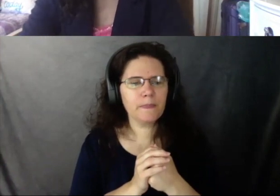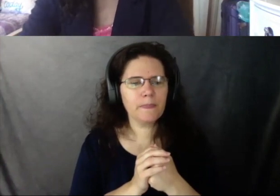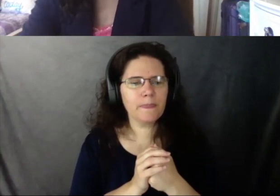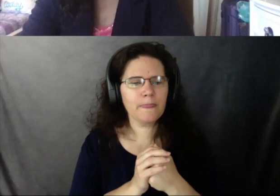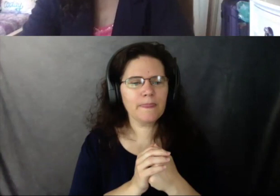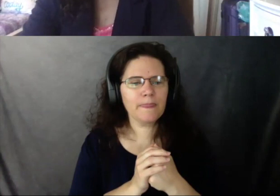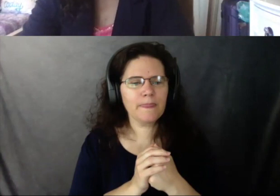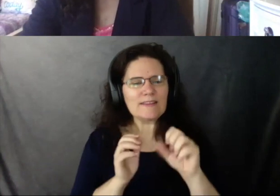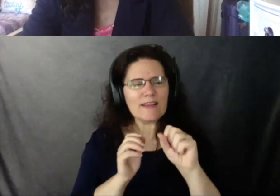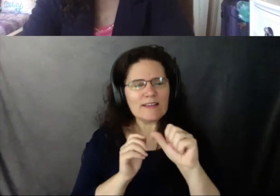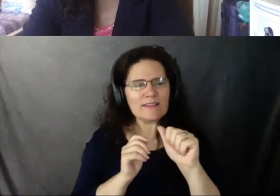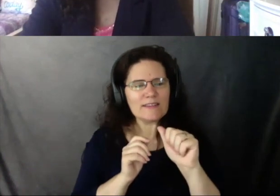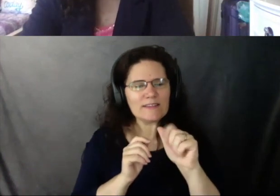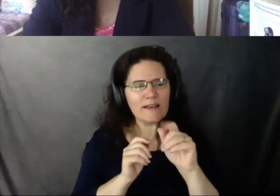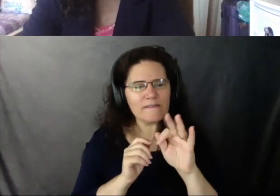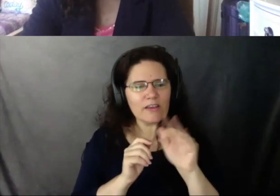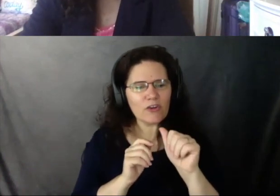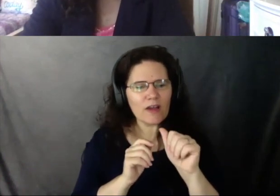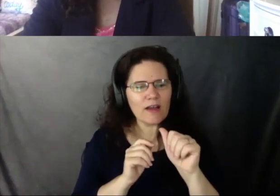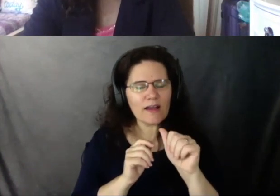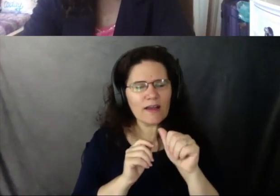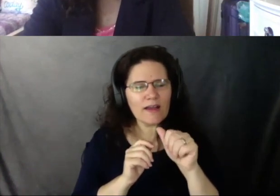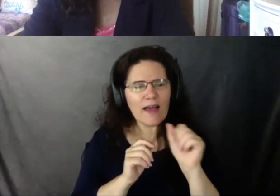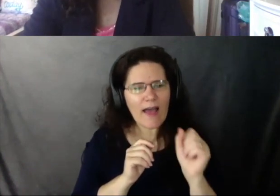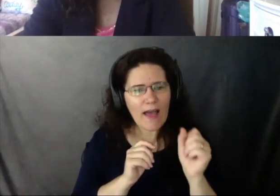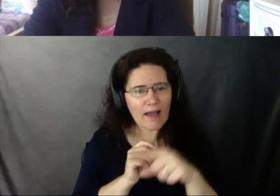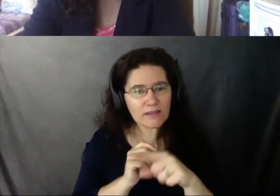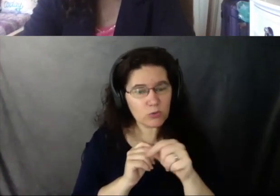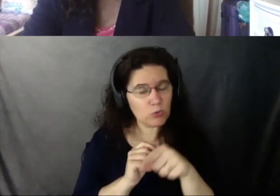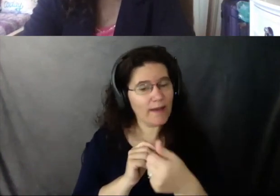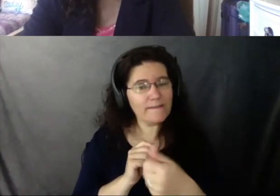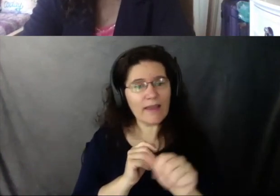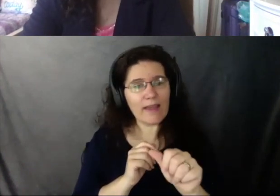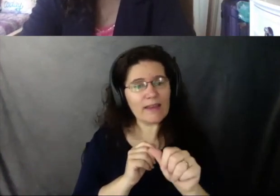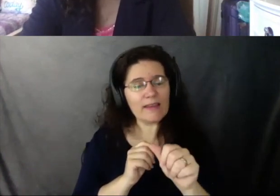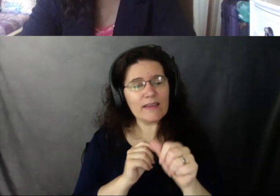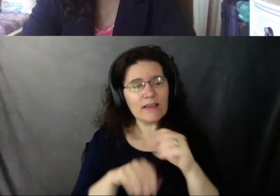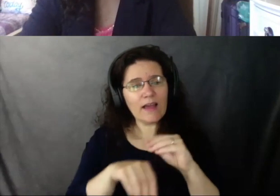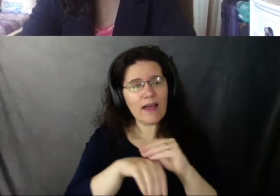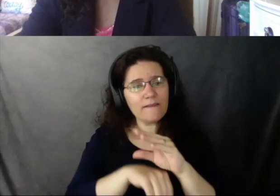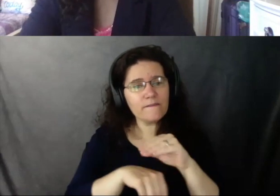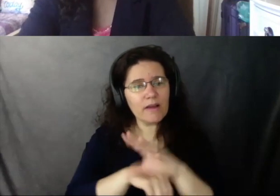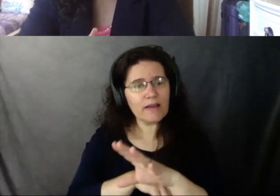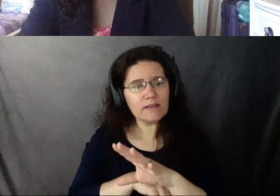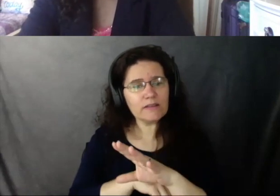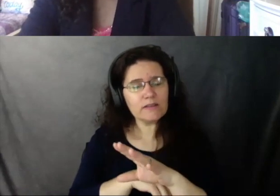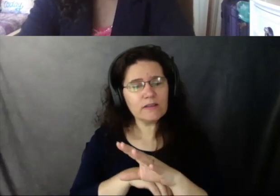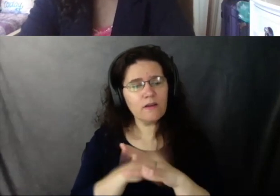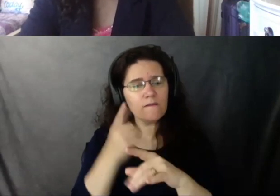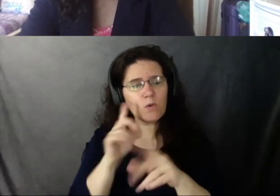Safira, I think you're on mute. Do you have any best practices to share for virtual programming?